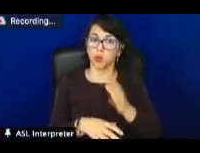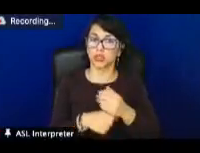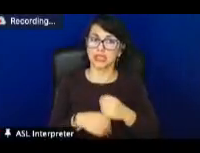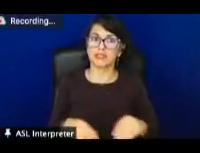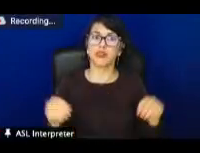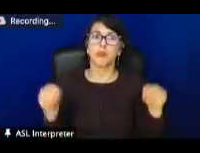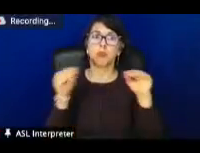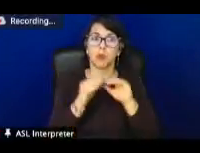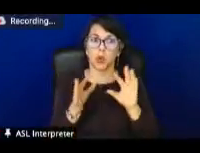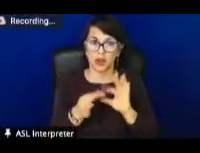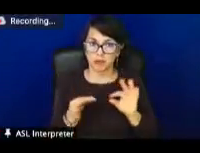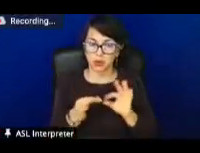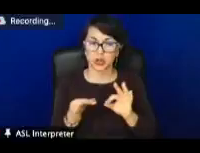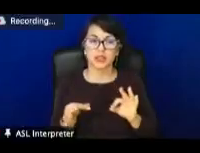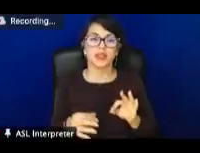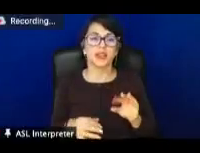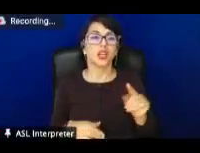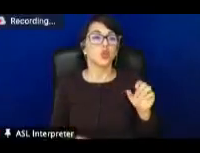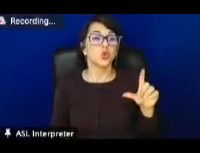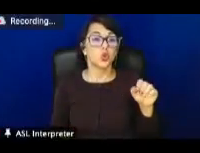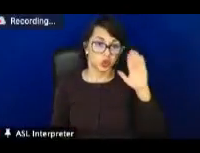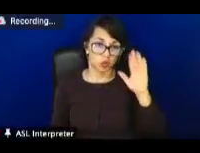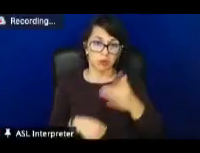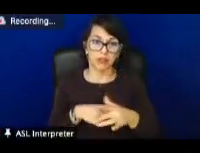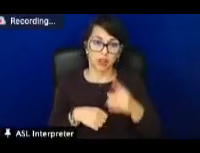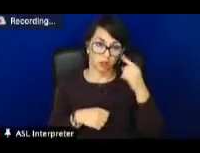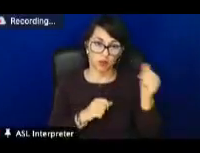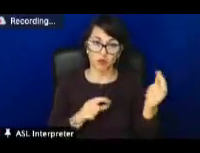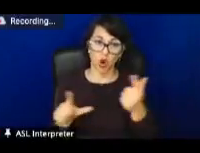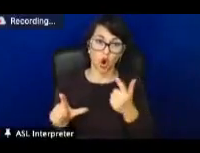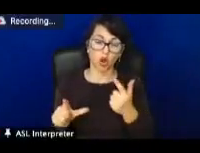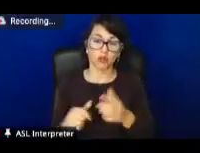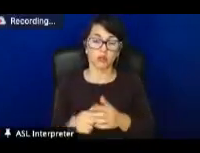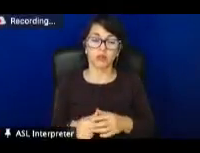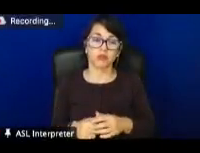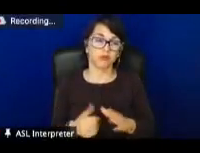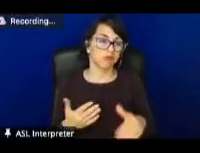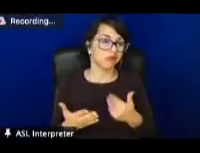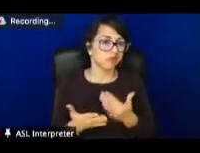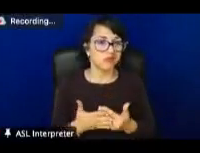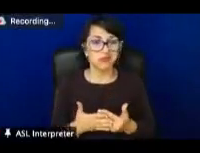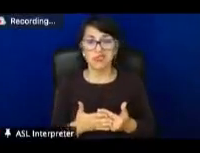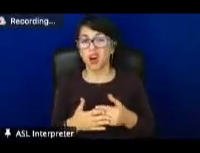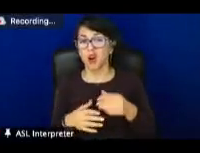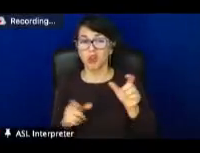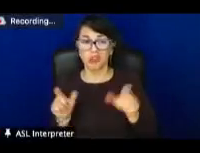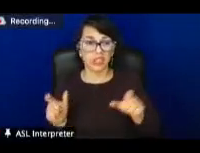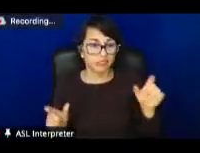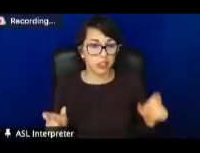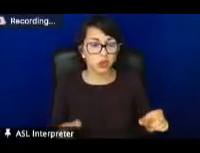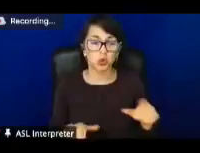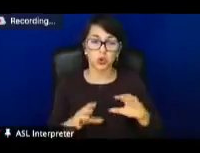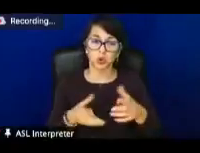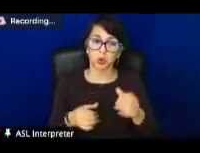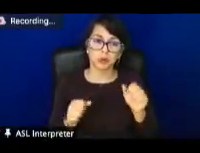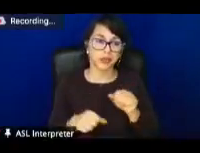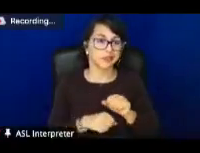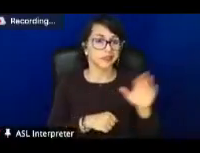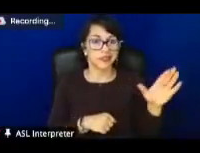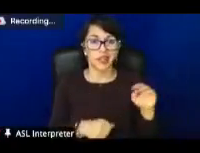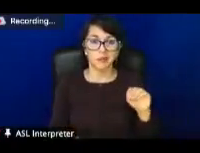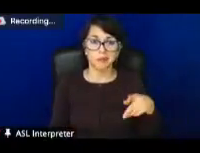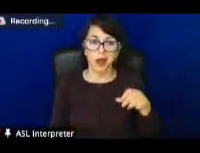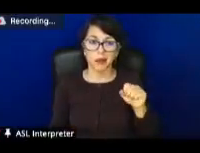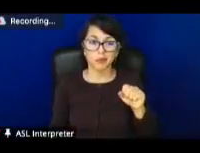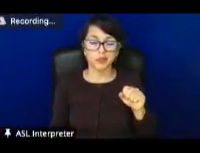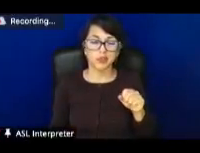everybody. So we'll be getting like maps from people, individuals, groups, all sorts of things. So that's where we're trying to have a look